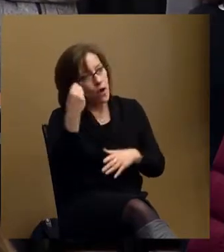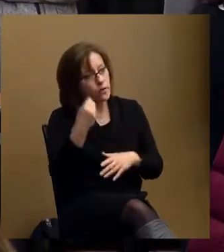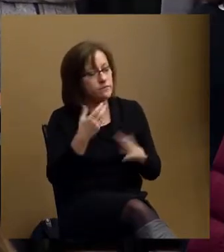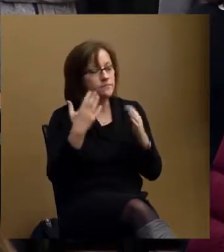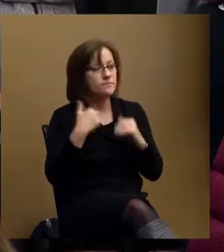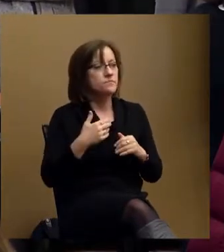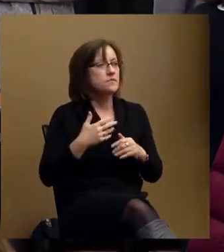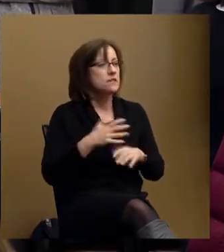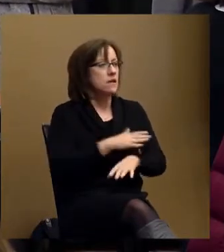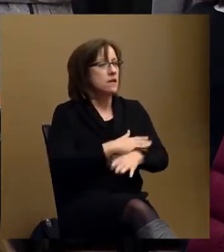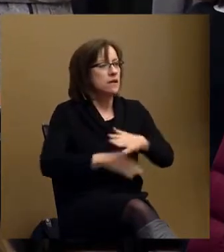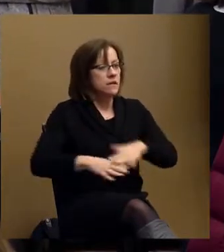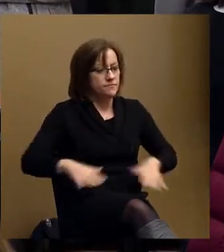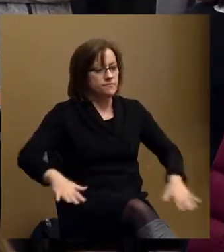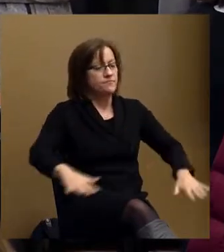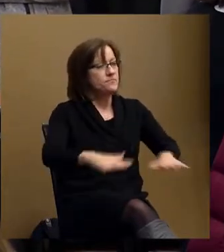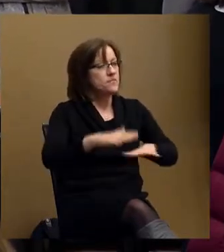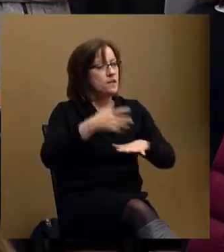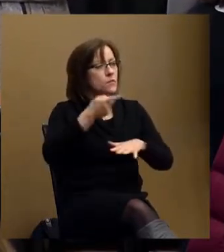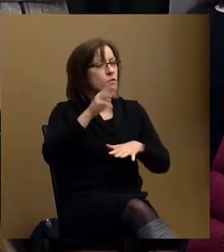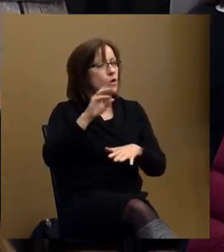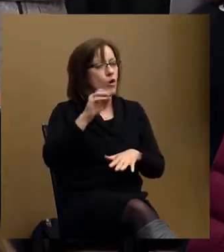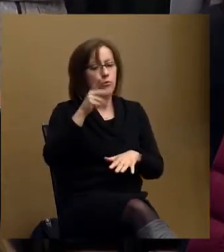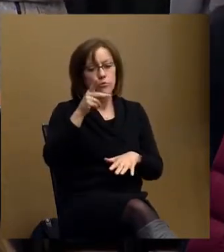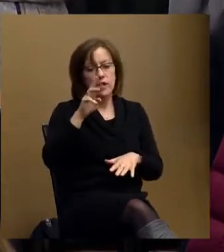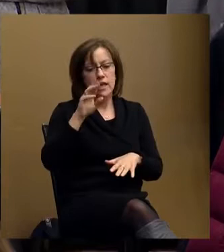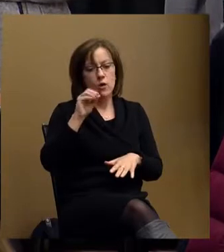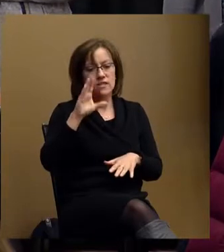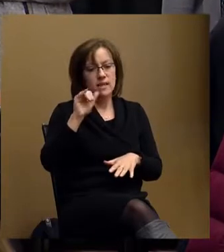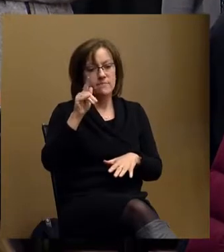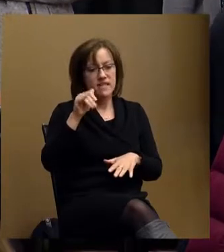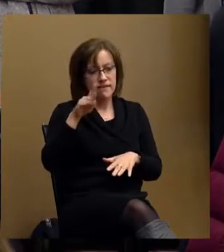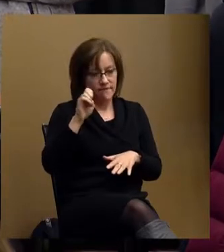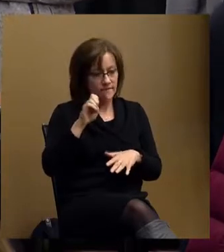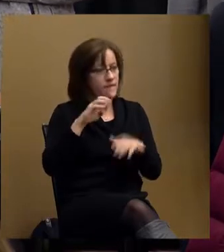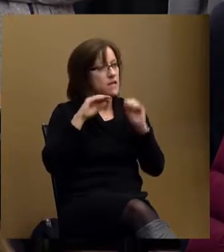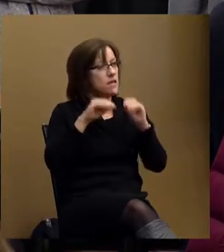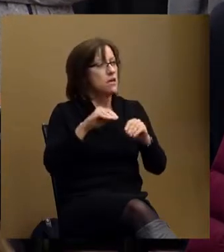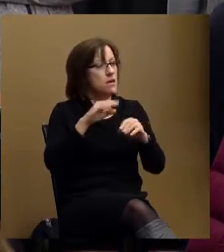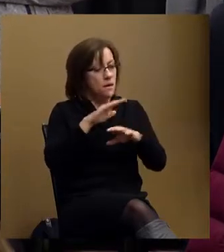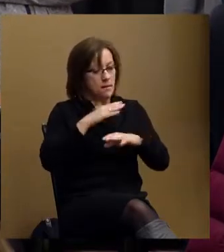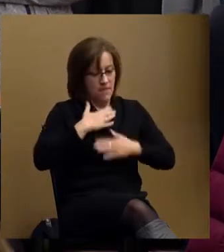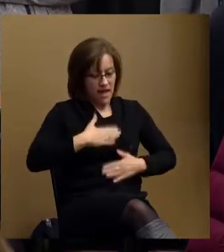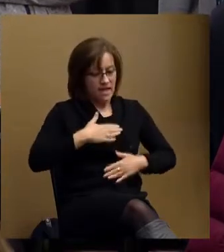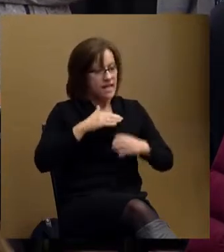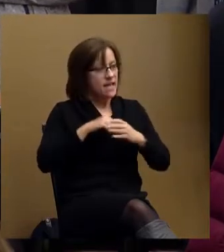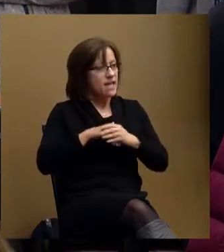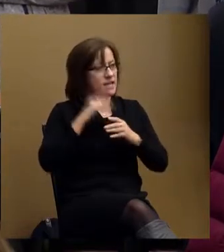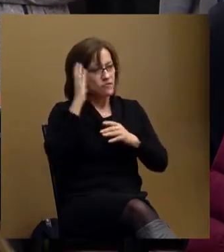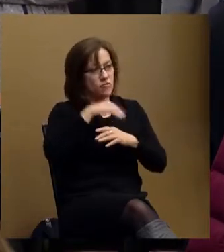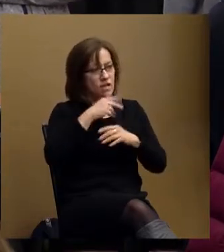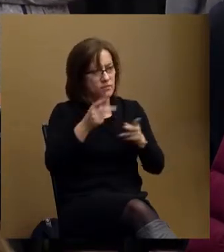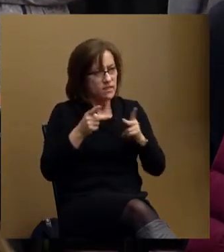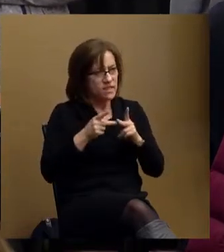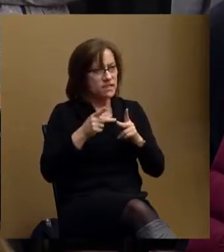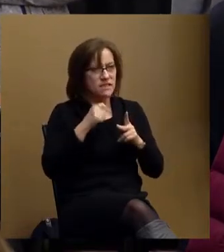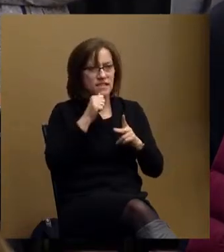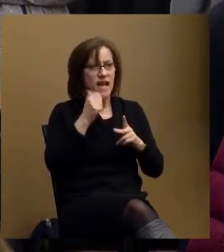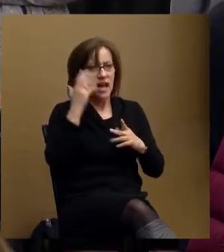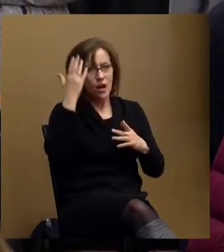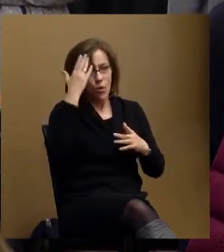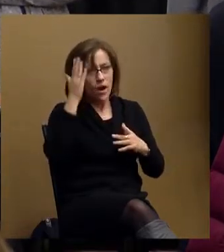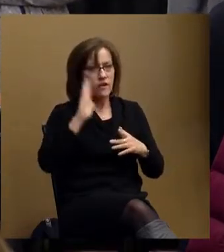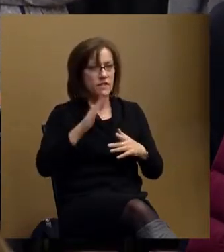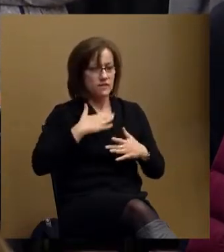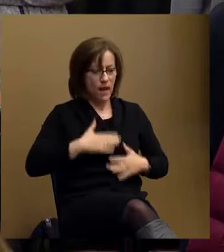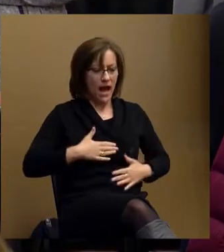Proprioceptive, he puts his body in weird positions. He's unaware of his body in space. He's stomping